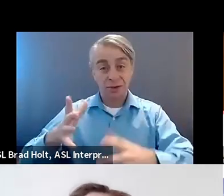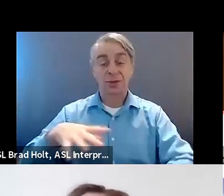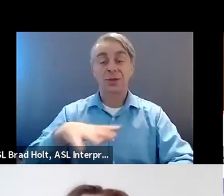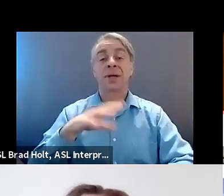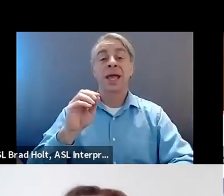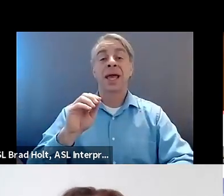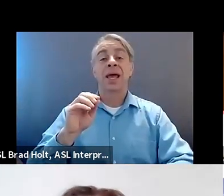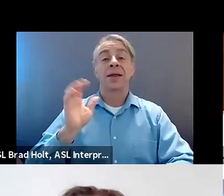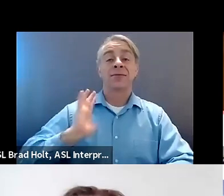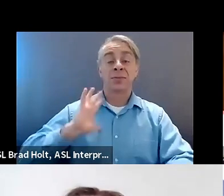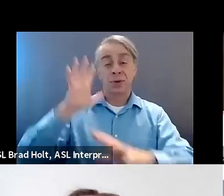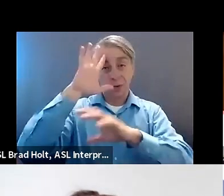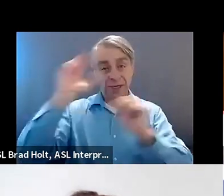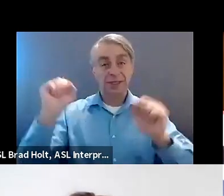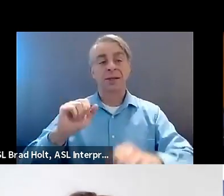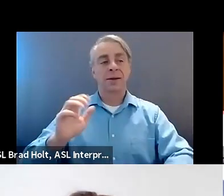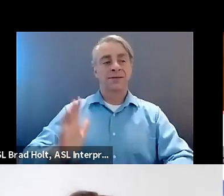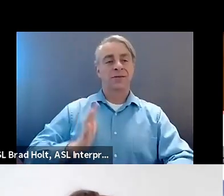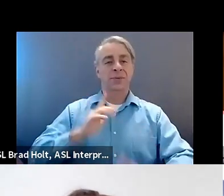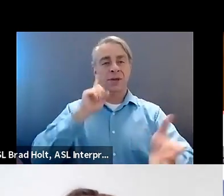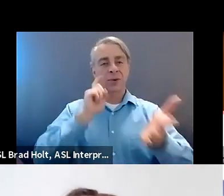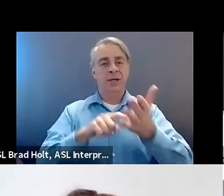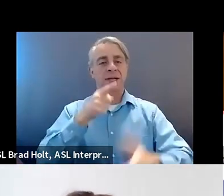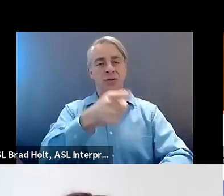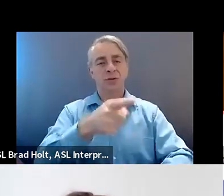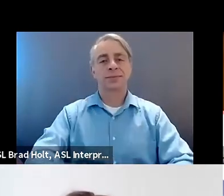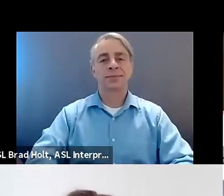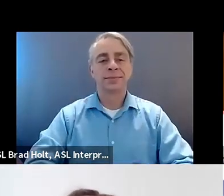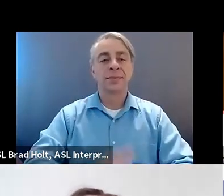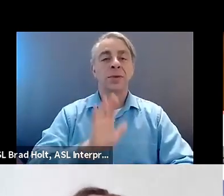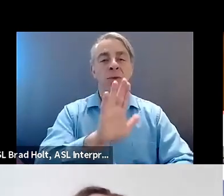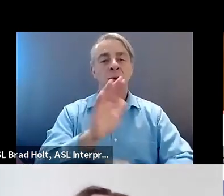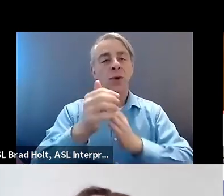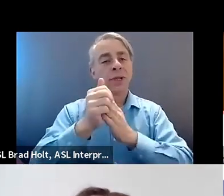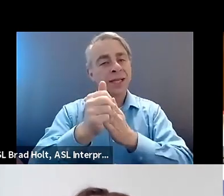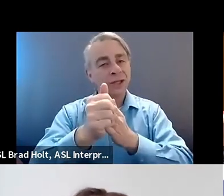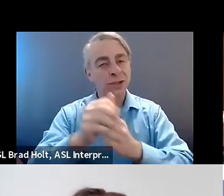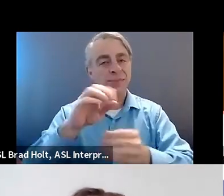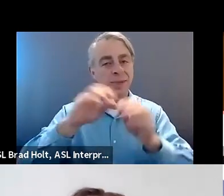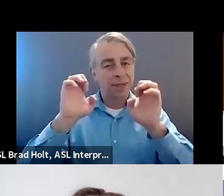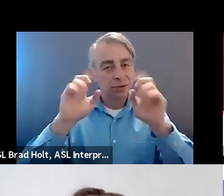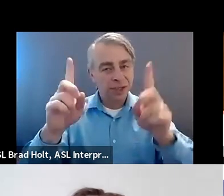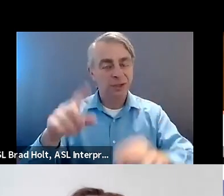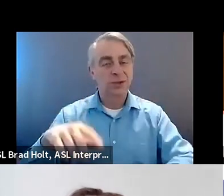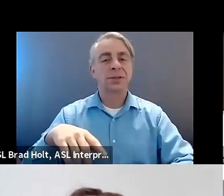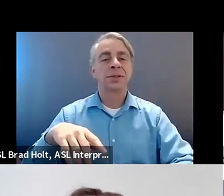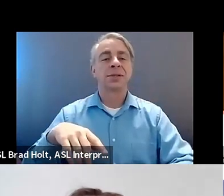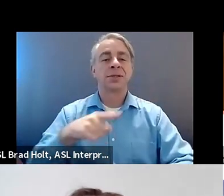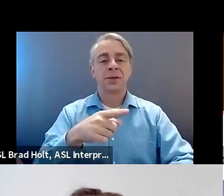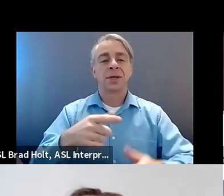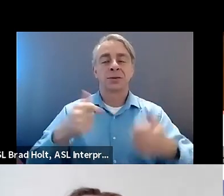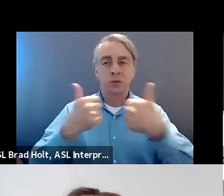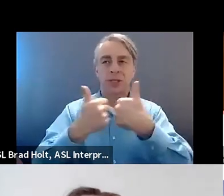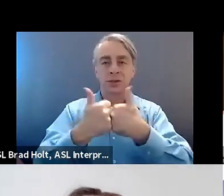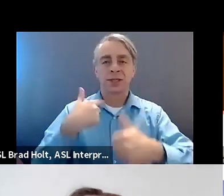has been informal for so long. Your leadership in the field of education, constantly pushing to transcend disciplinary